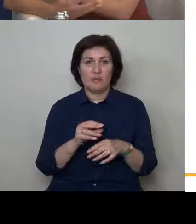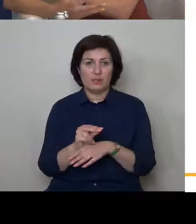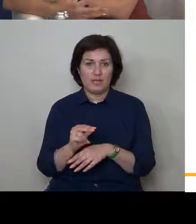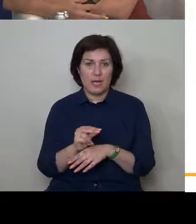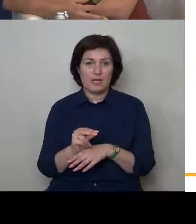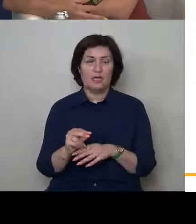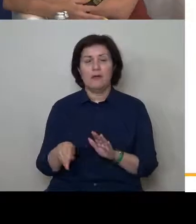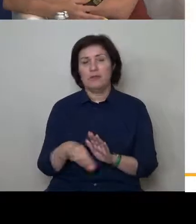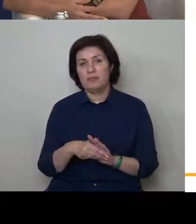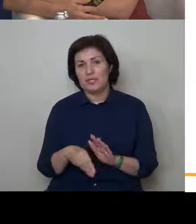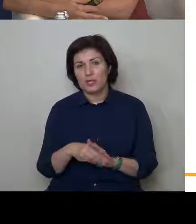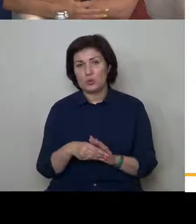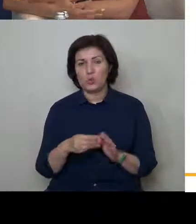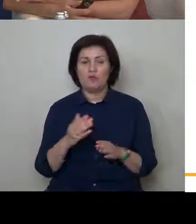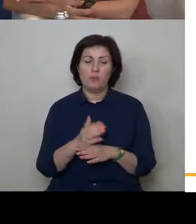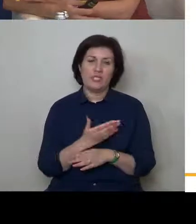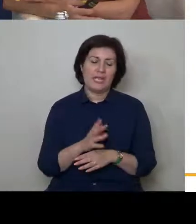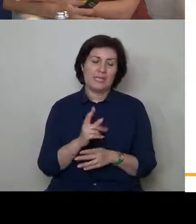webinars.